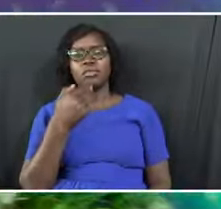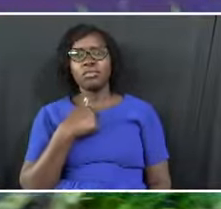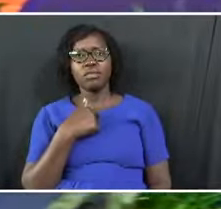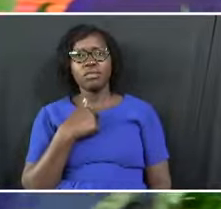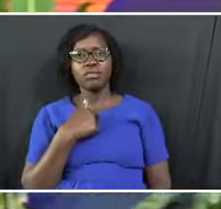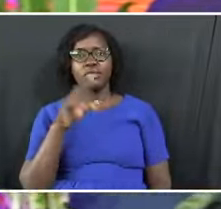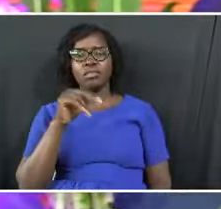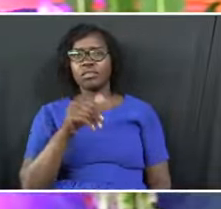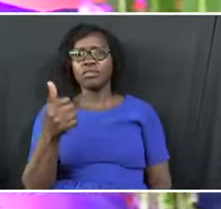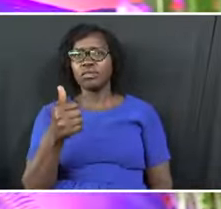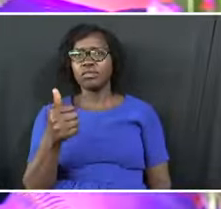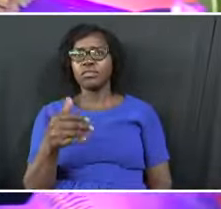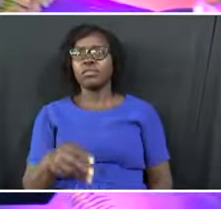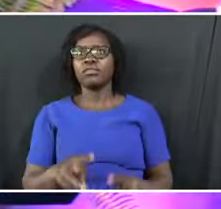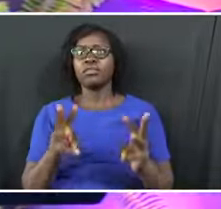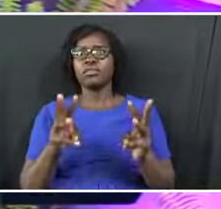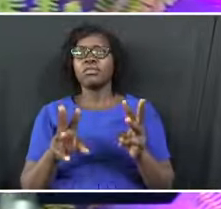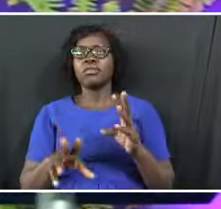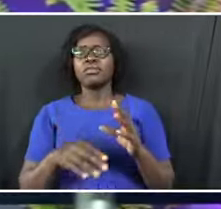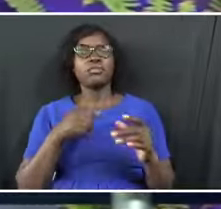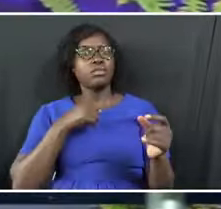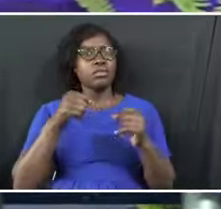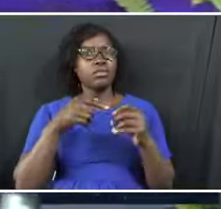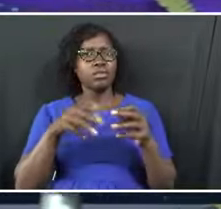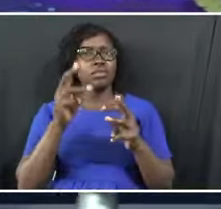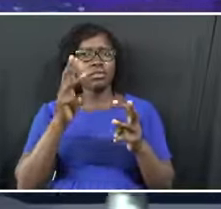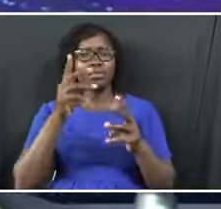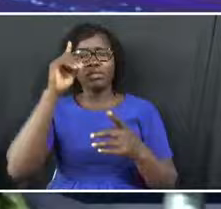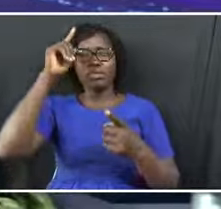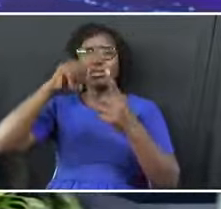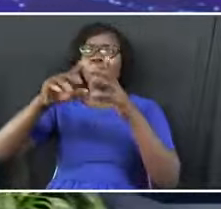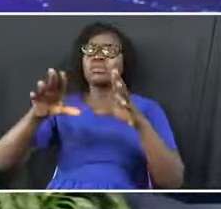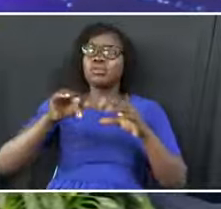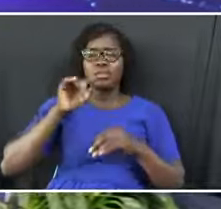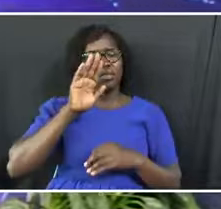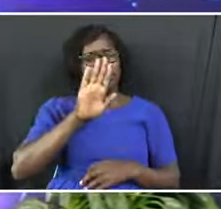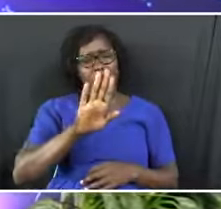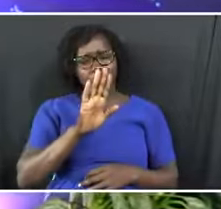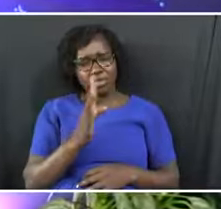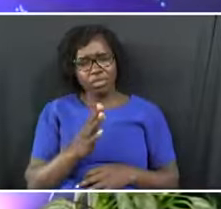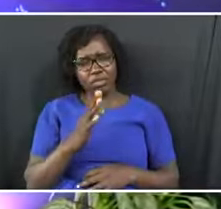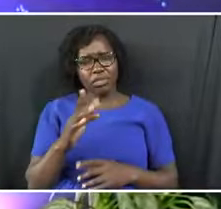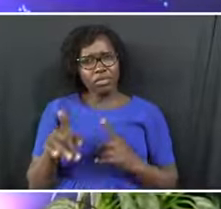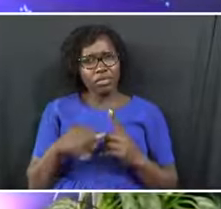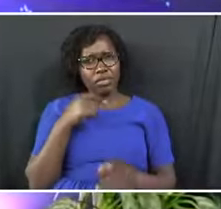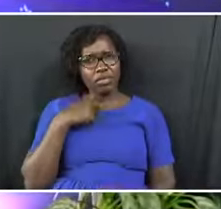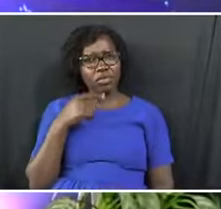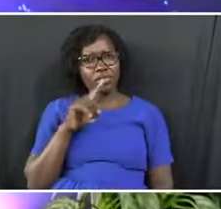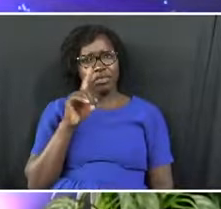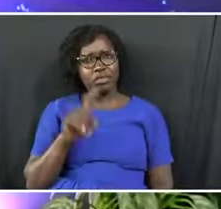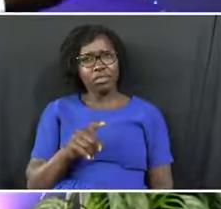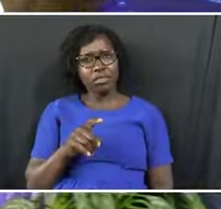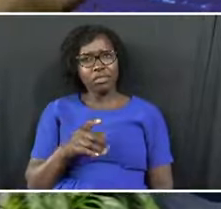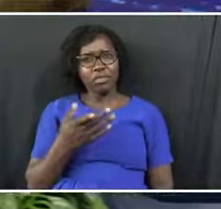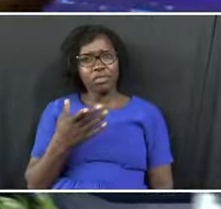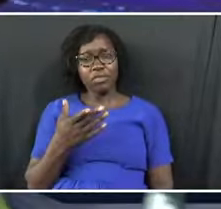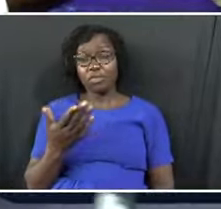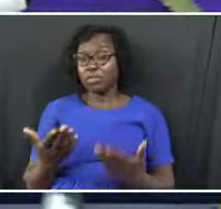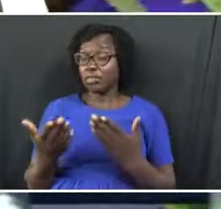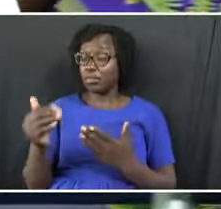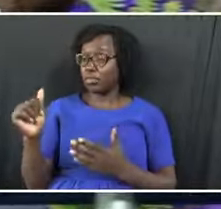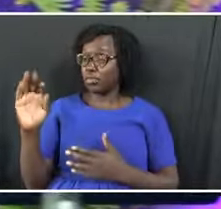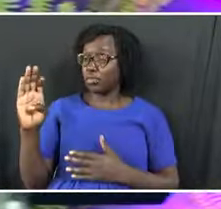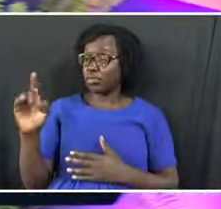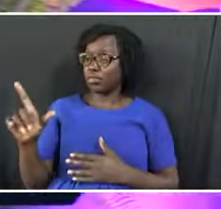is no other way you can fight your way towards your acceptance than killing me? I'm seeing Abel trying